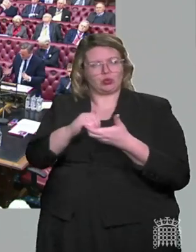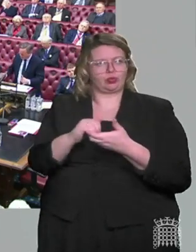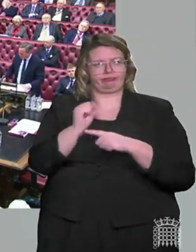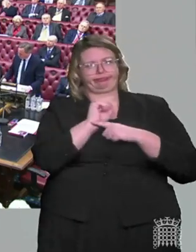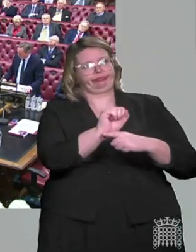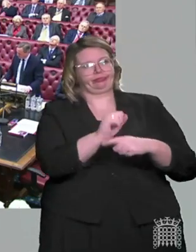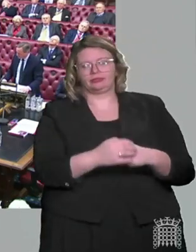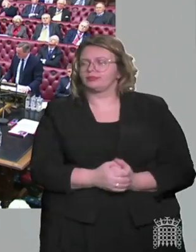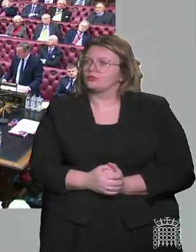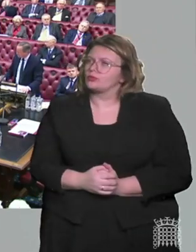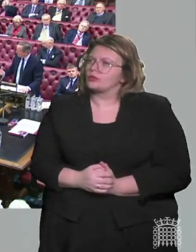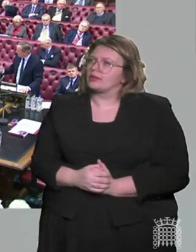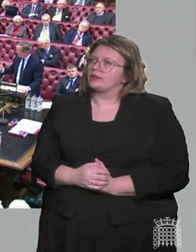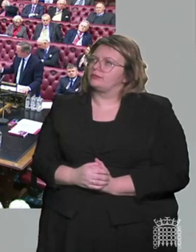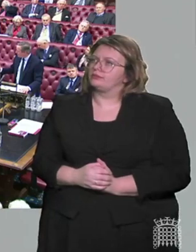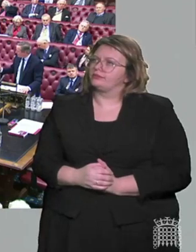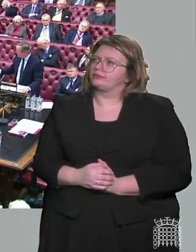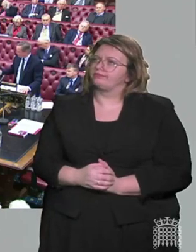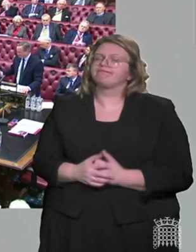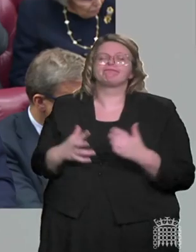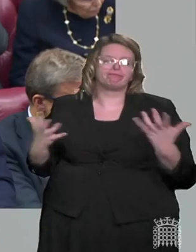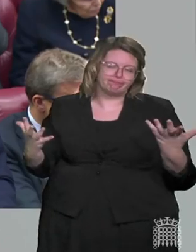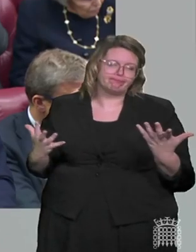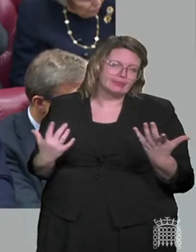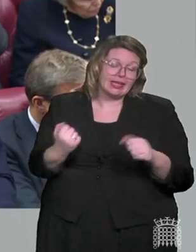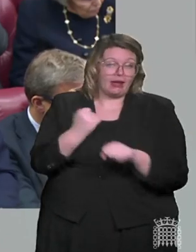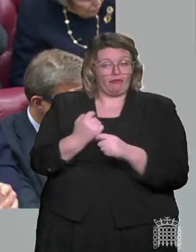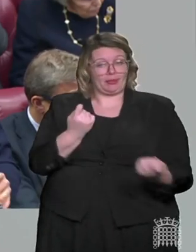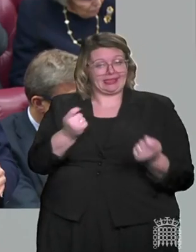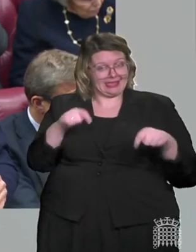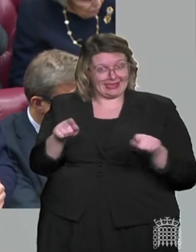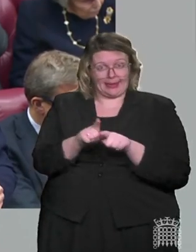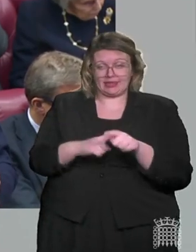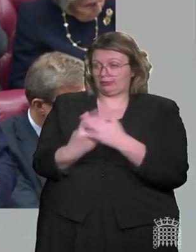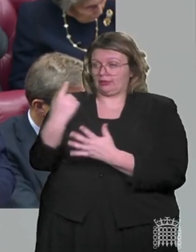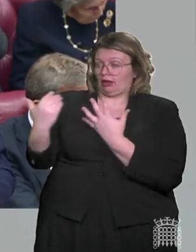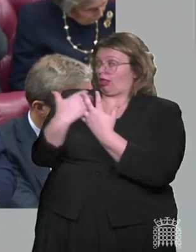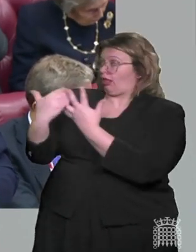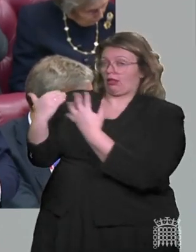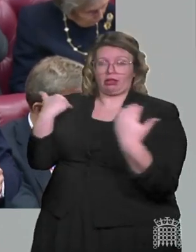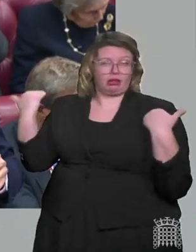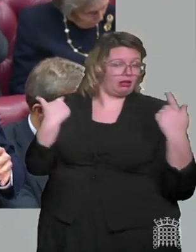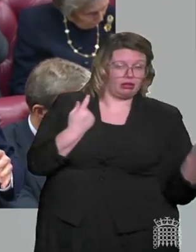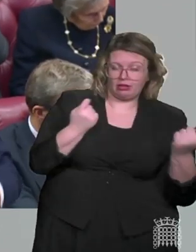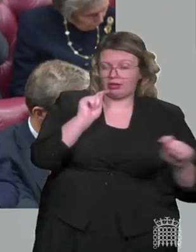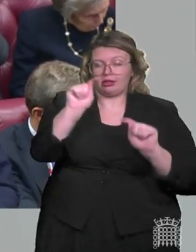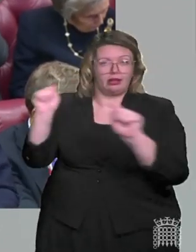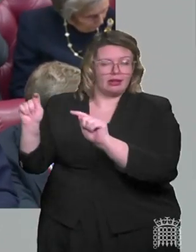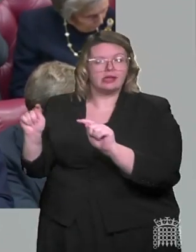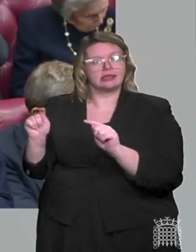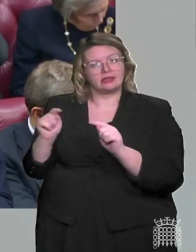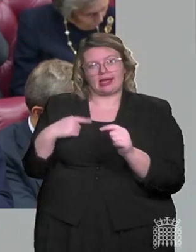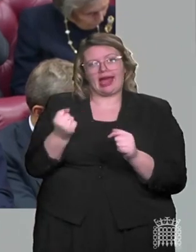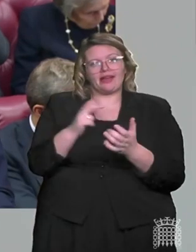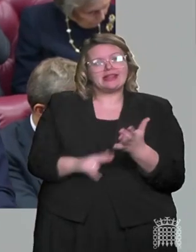how the government coordinates this at a time when there are many distractions, the National Security Council is playing a role at bringing together all the ways